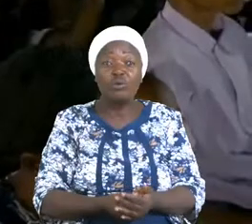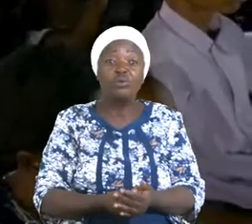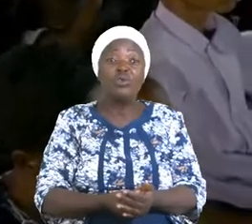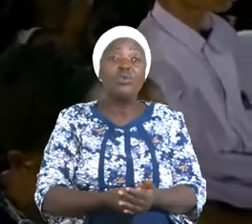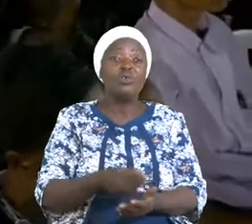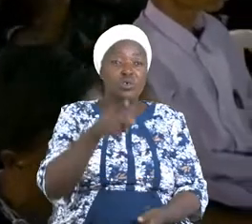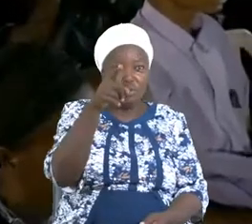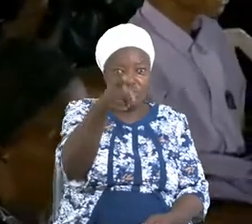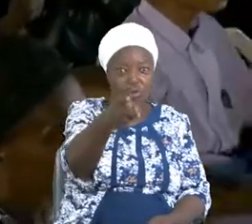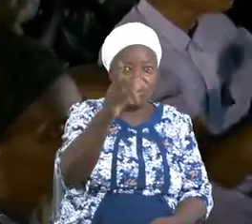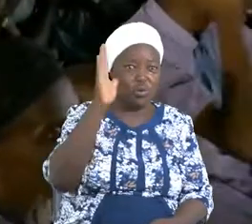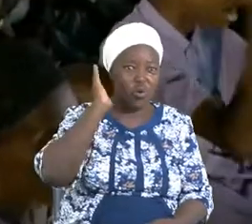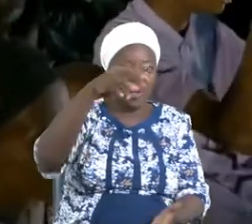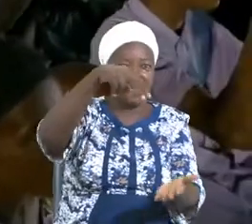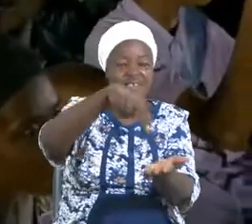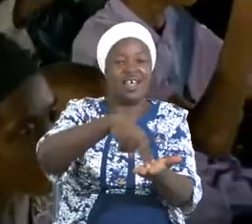will stand.